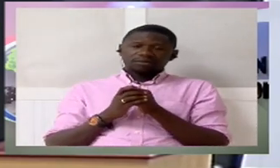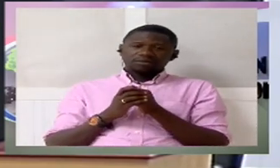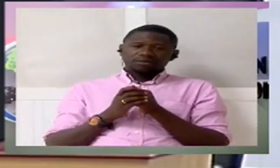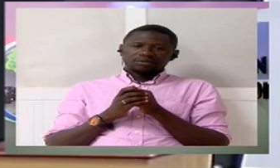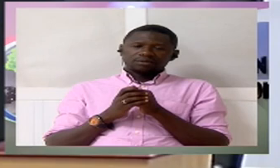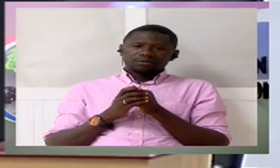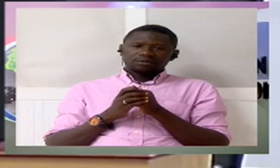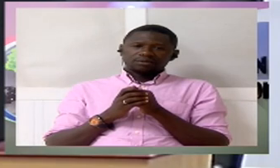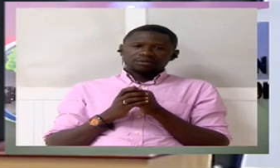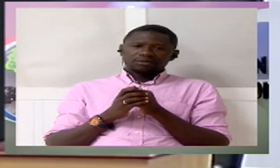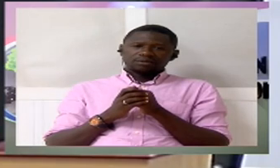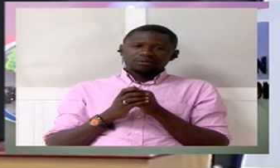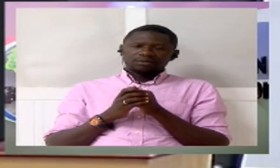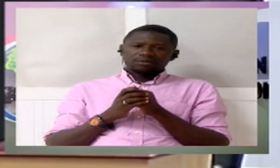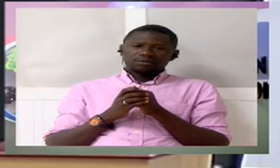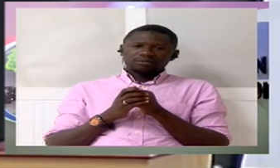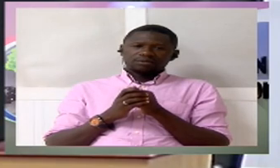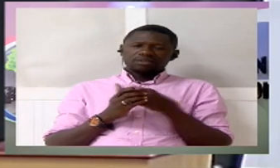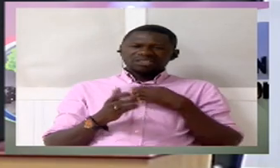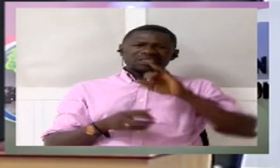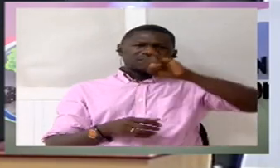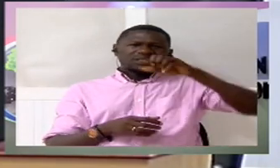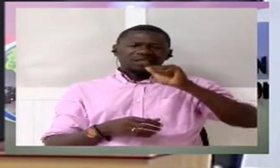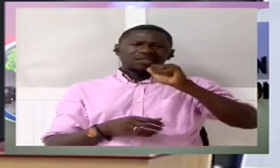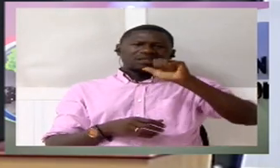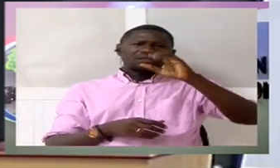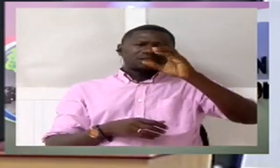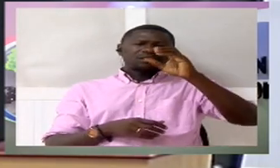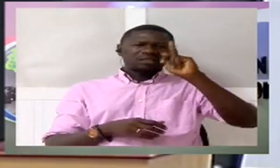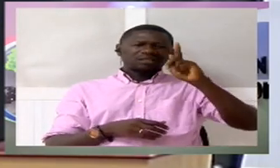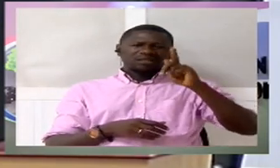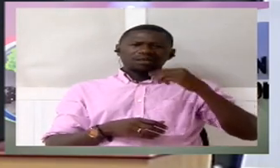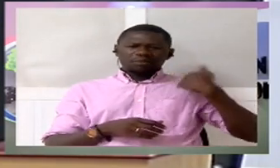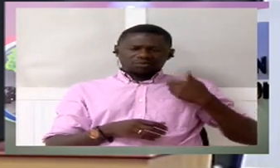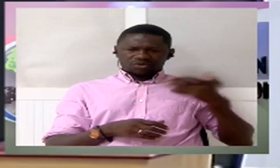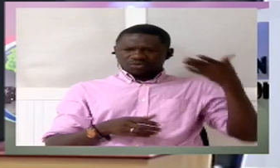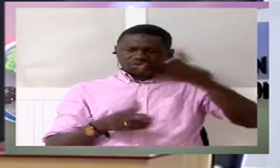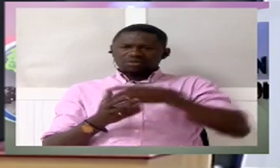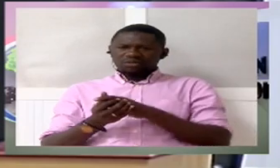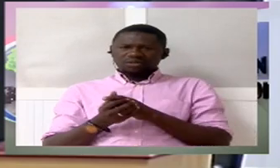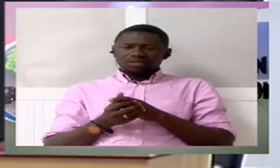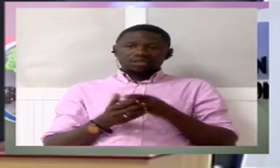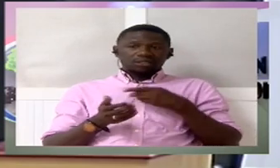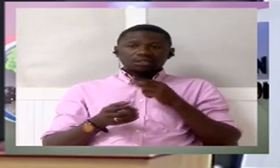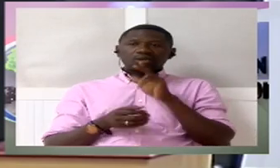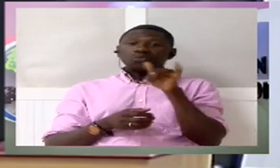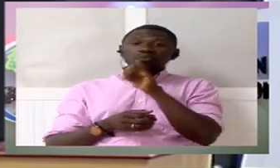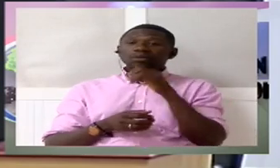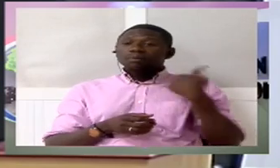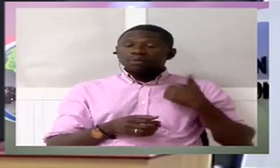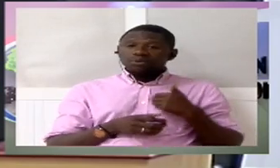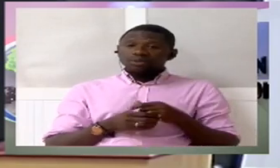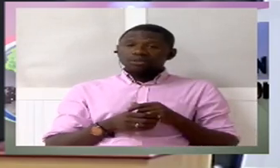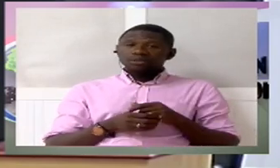That Jack's people have come. Kaya la mojumar. He said to him, which of his people? Kaya la jungler. He said, his